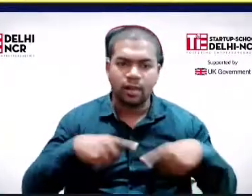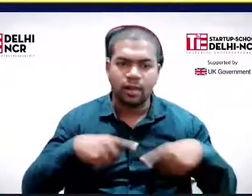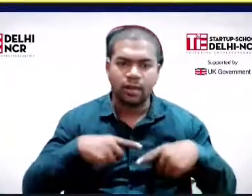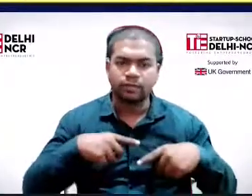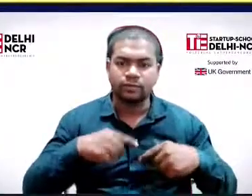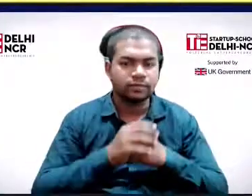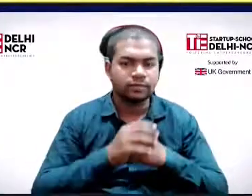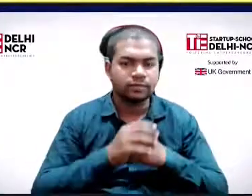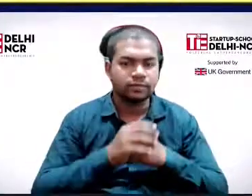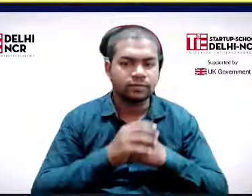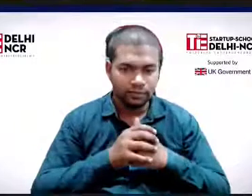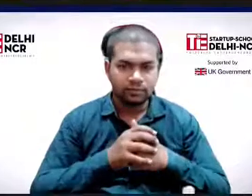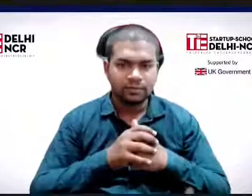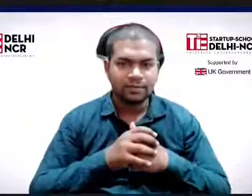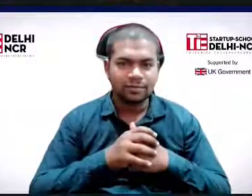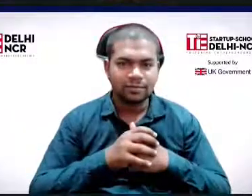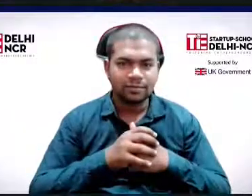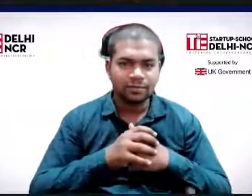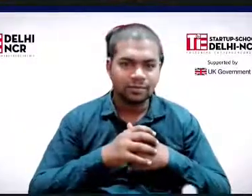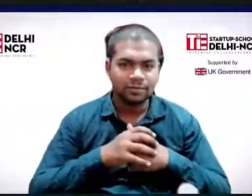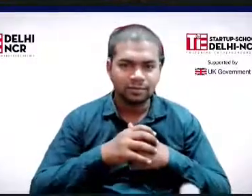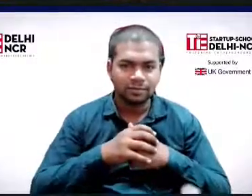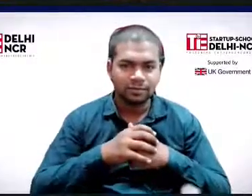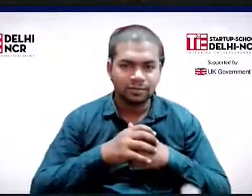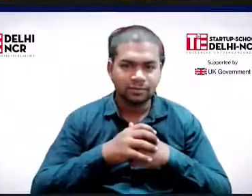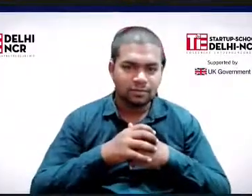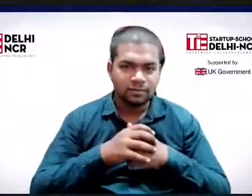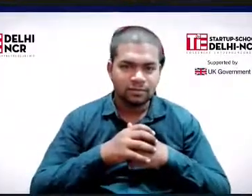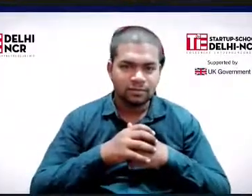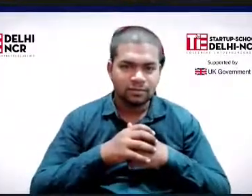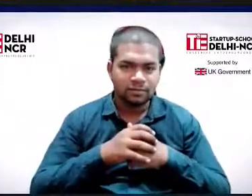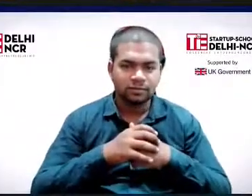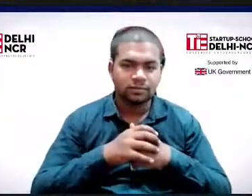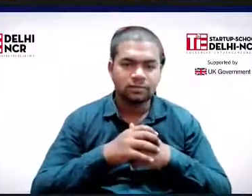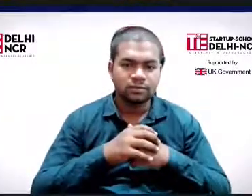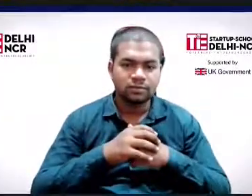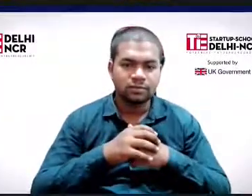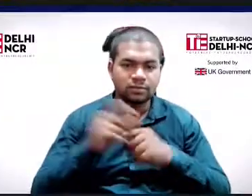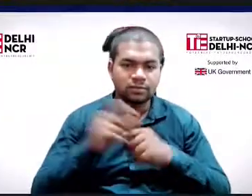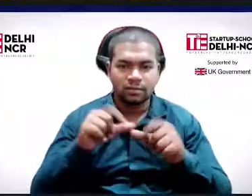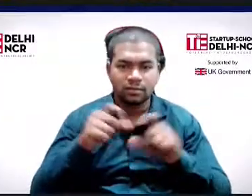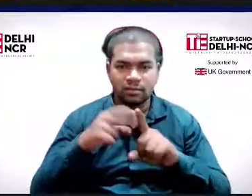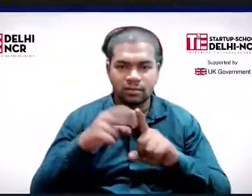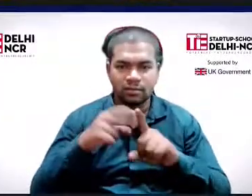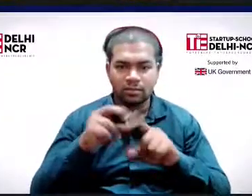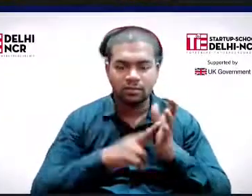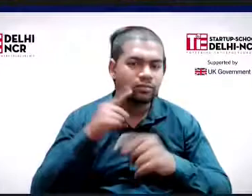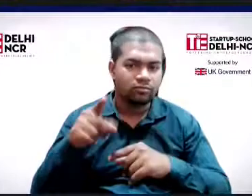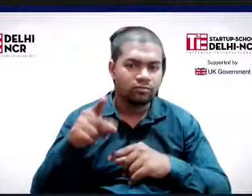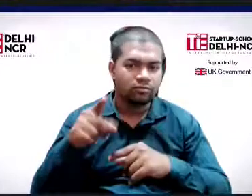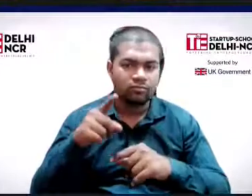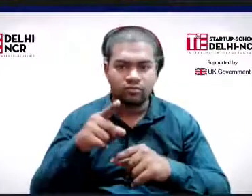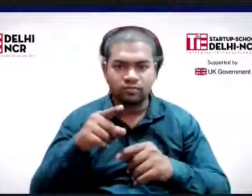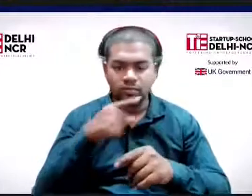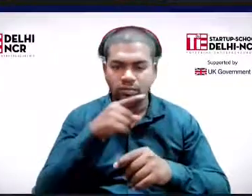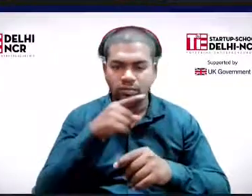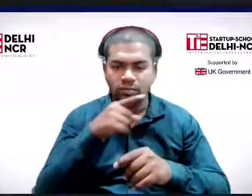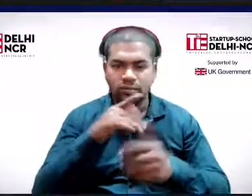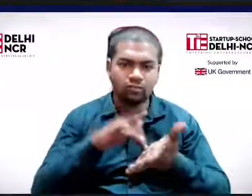background. Okay. And my background, so Alok Nandi, I'm based in Brussels,